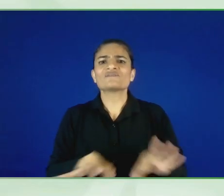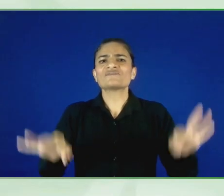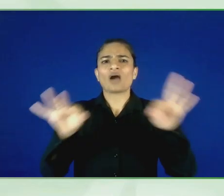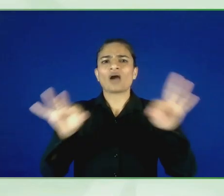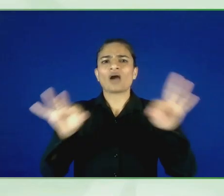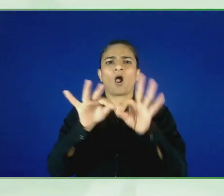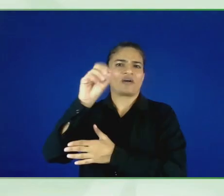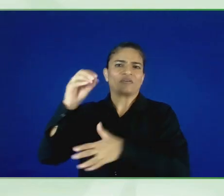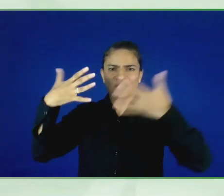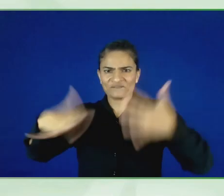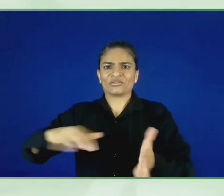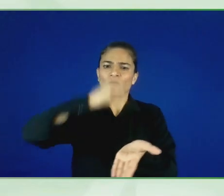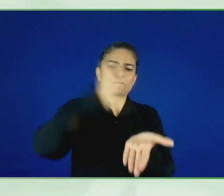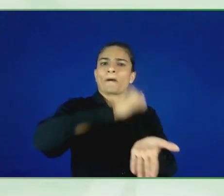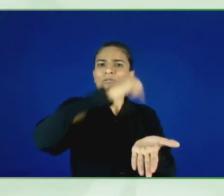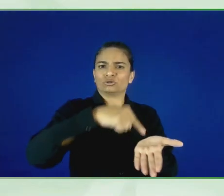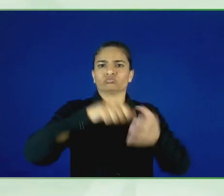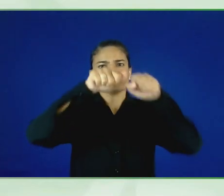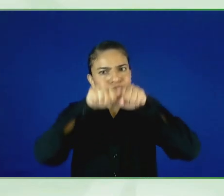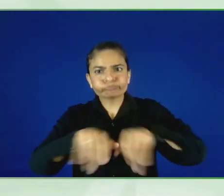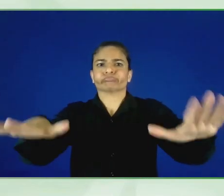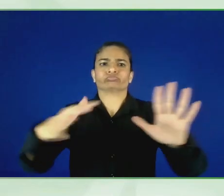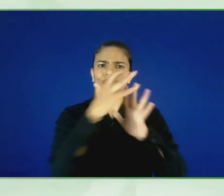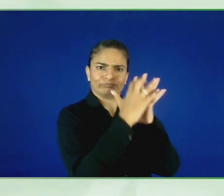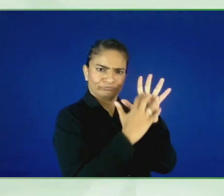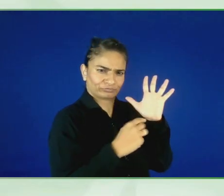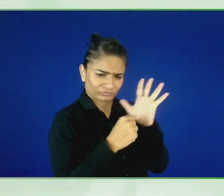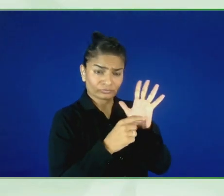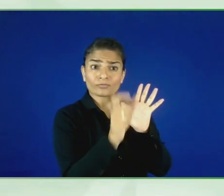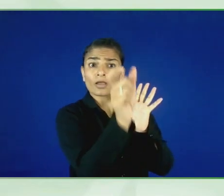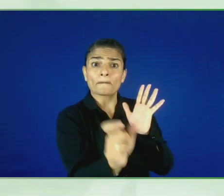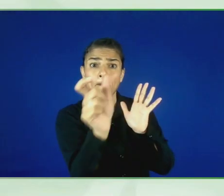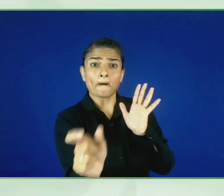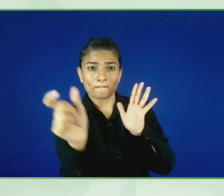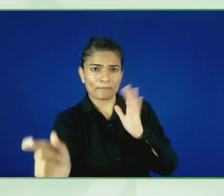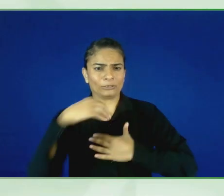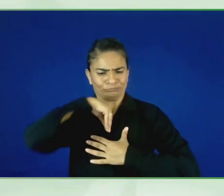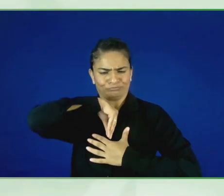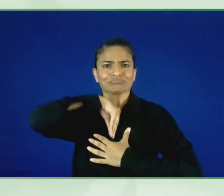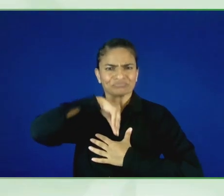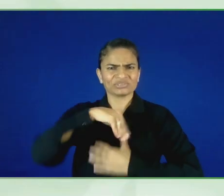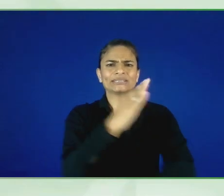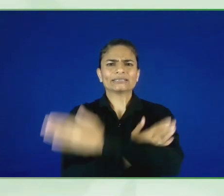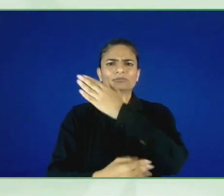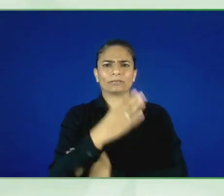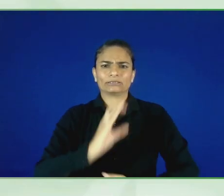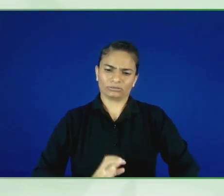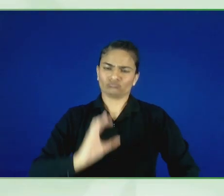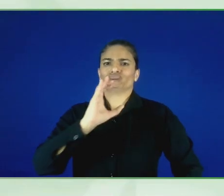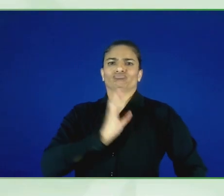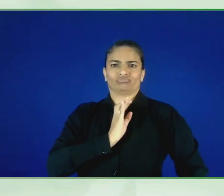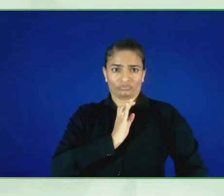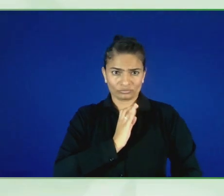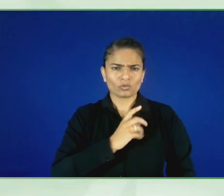traits of disability-confident leaders. And when we looked at that, we also looked at how those traits that we've identified translated